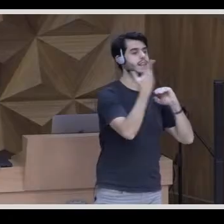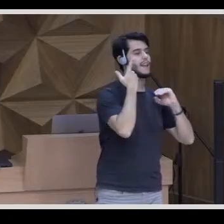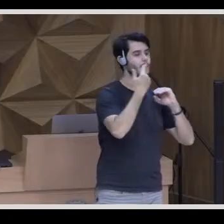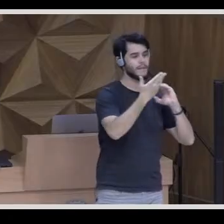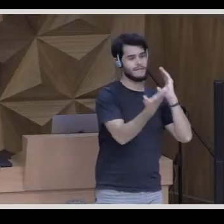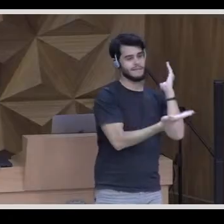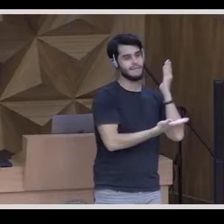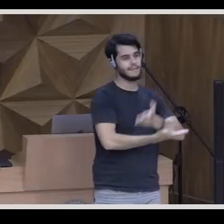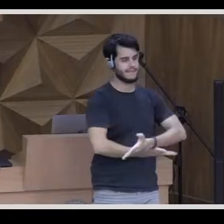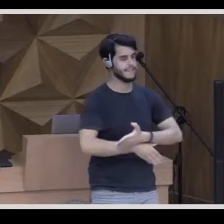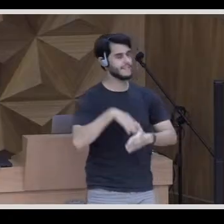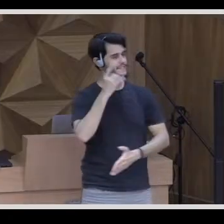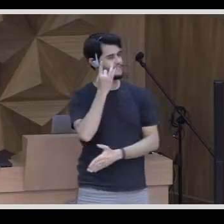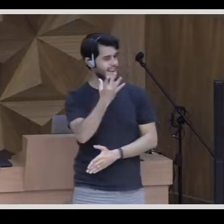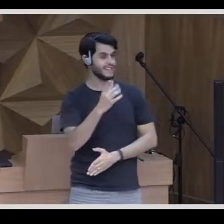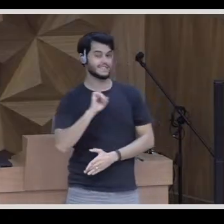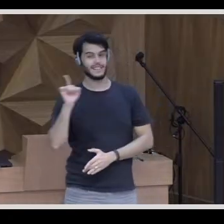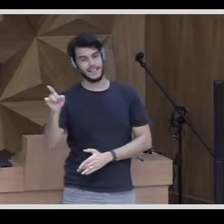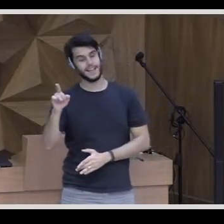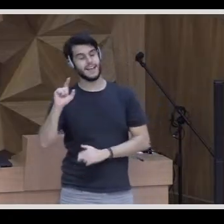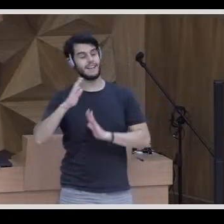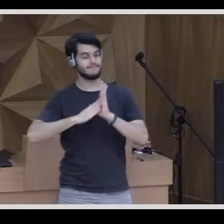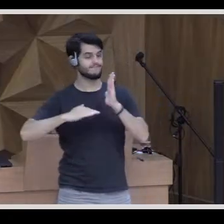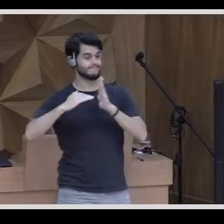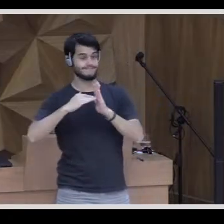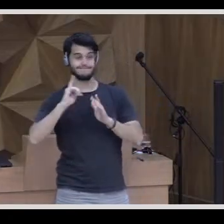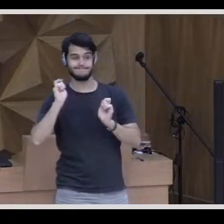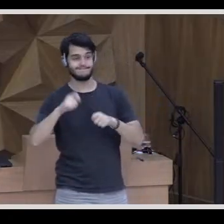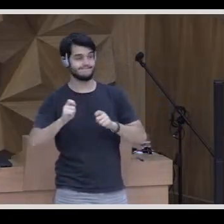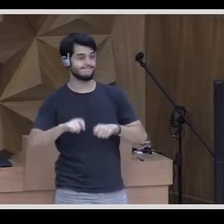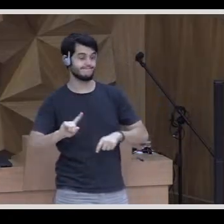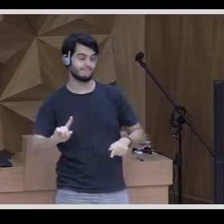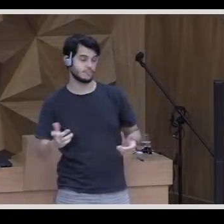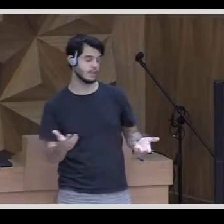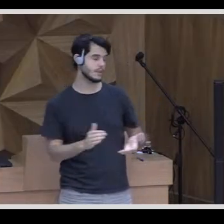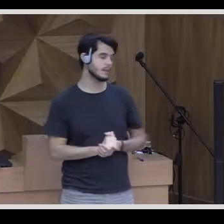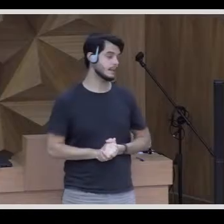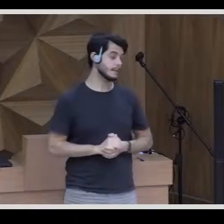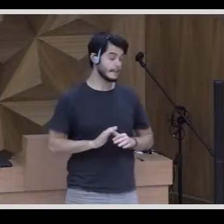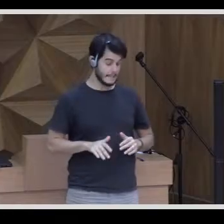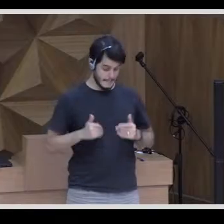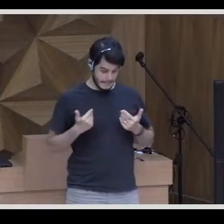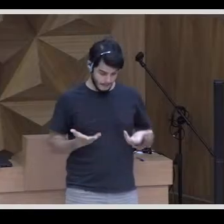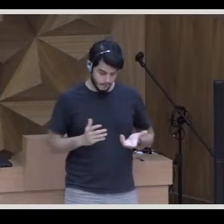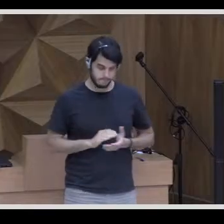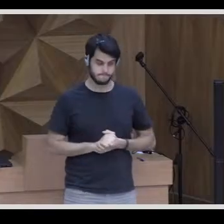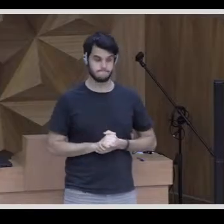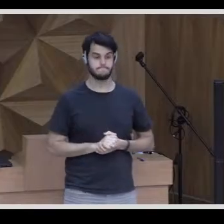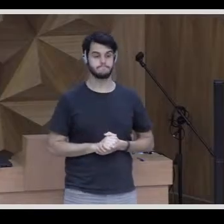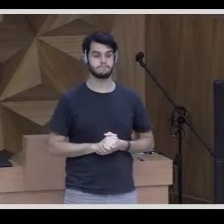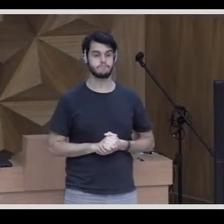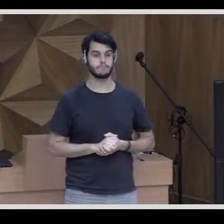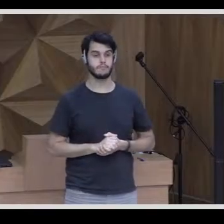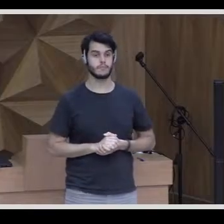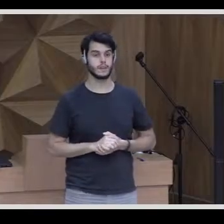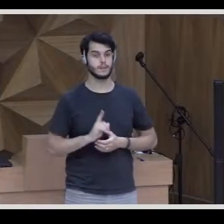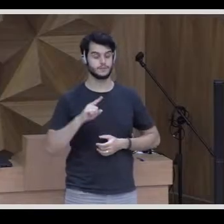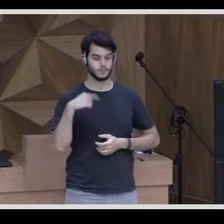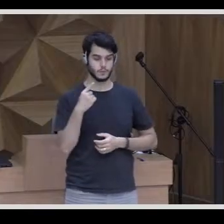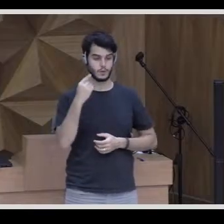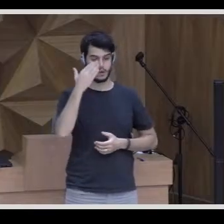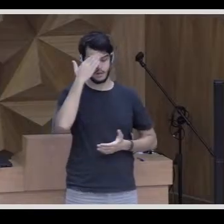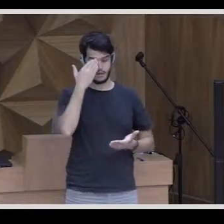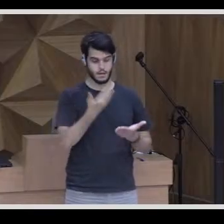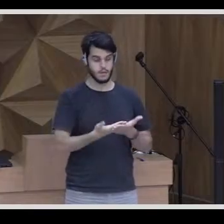was kind of the first thing that we found out. And then the second was there was a general belief that fatigue and